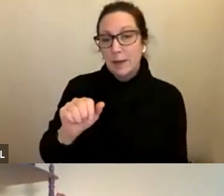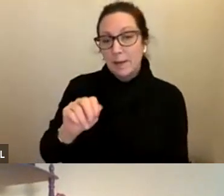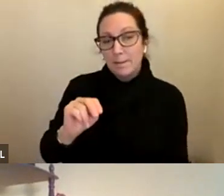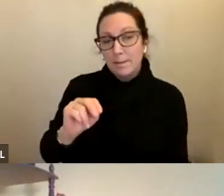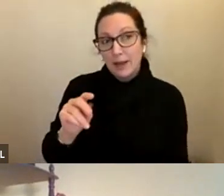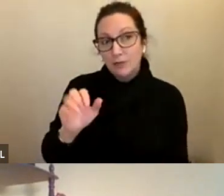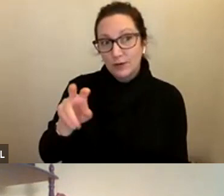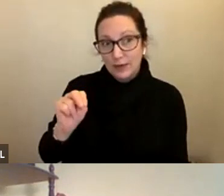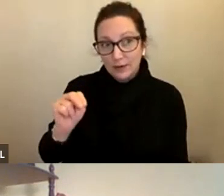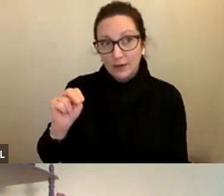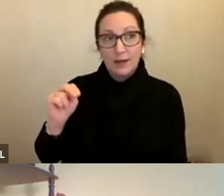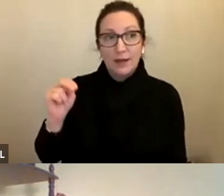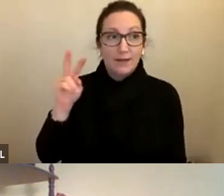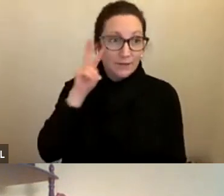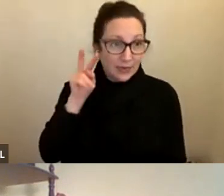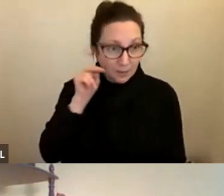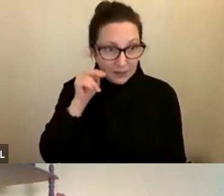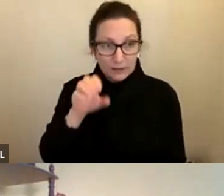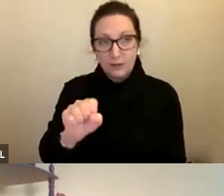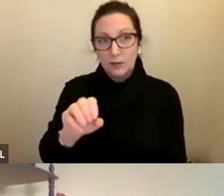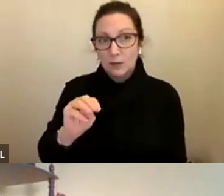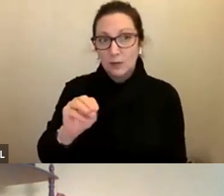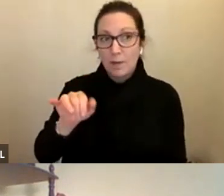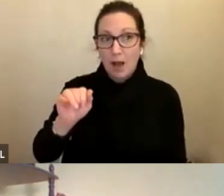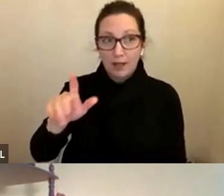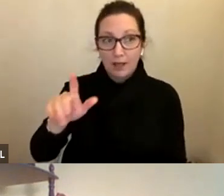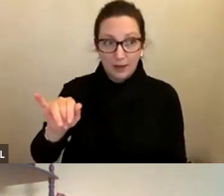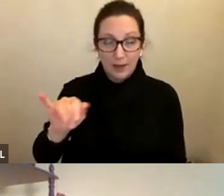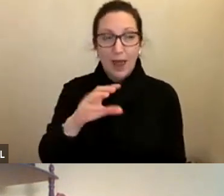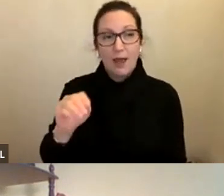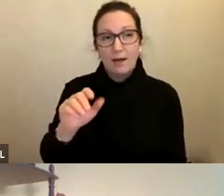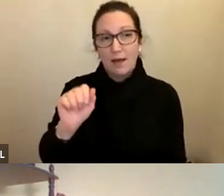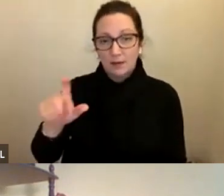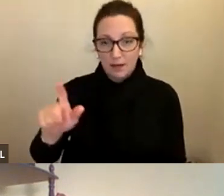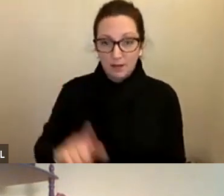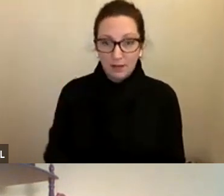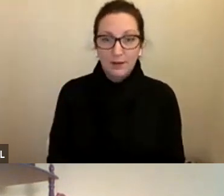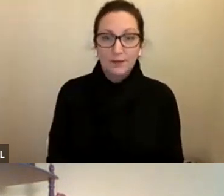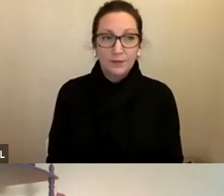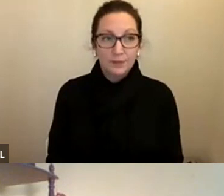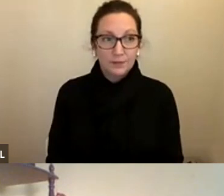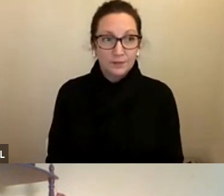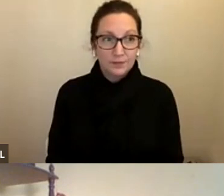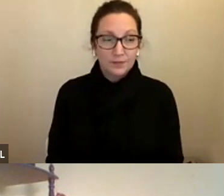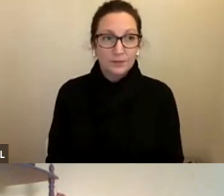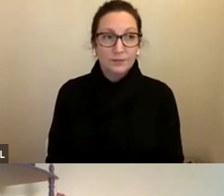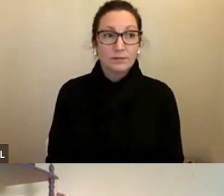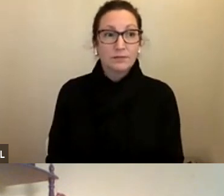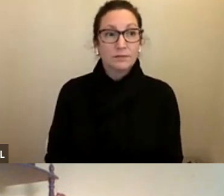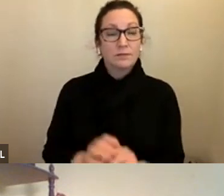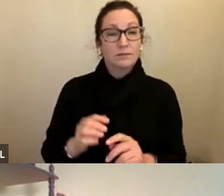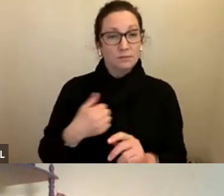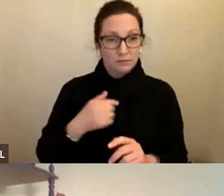Vietnamese, Somali, and American Sign Language. After I finish introducing